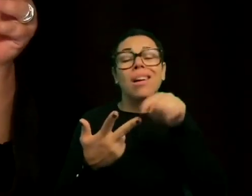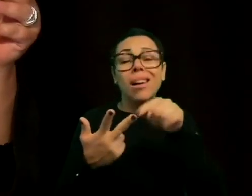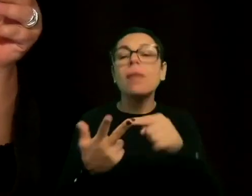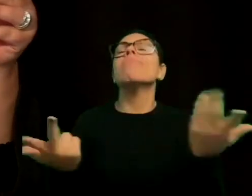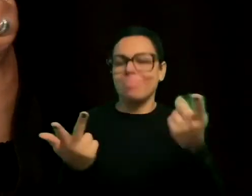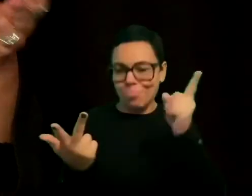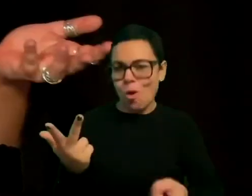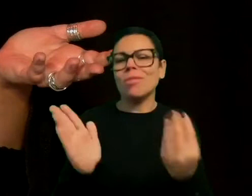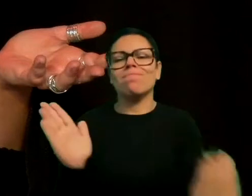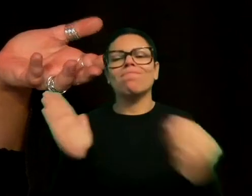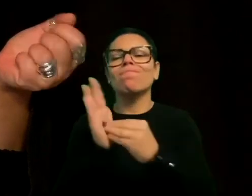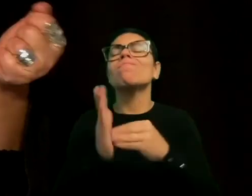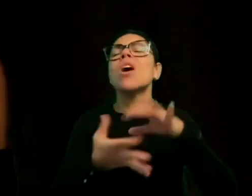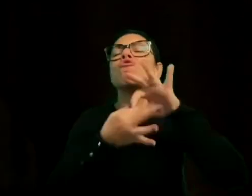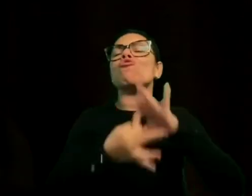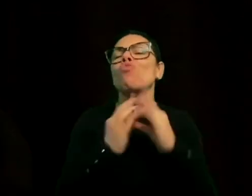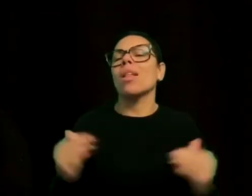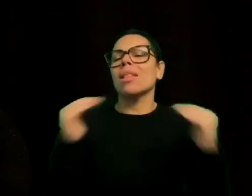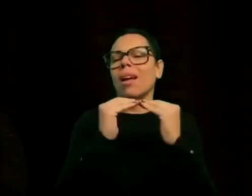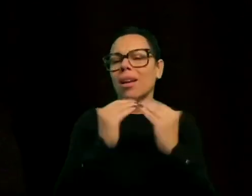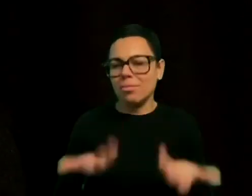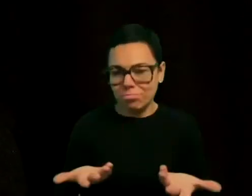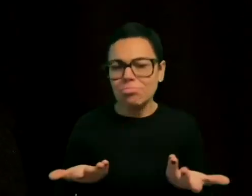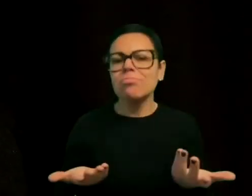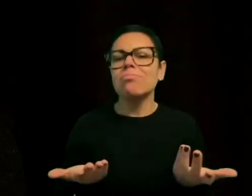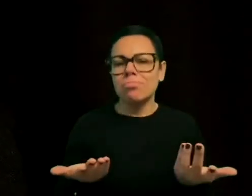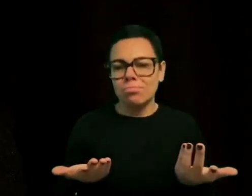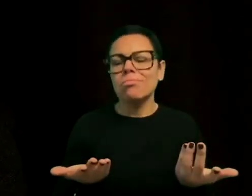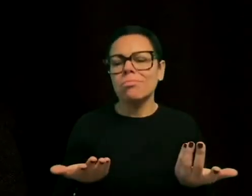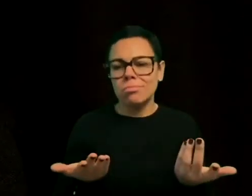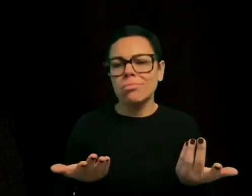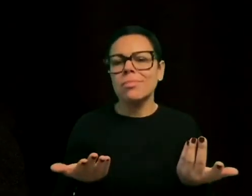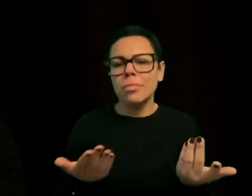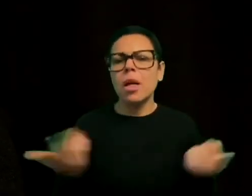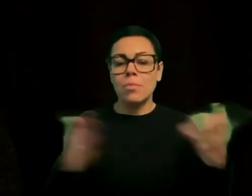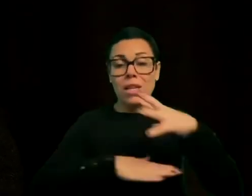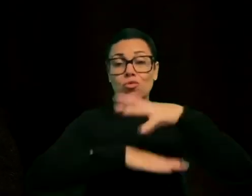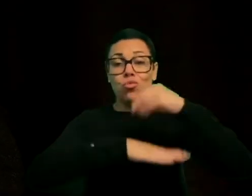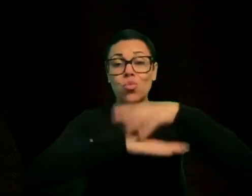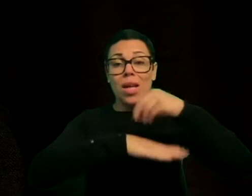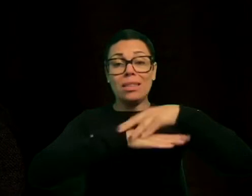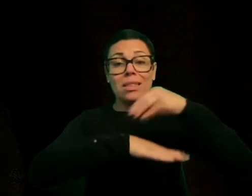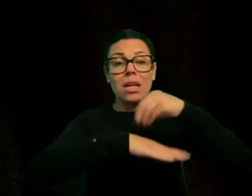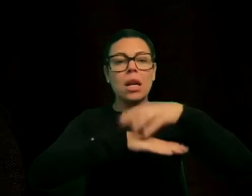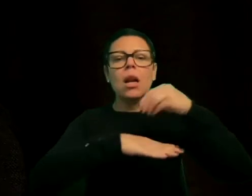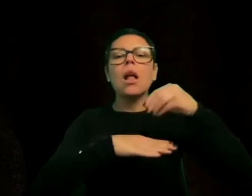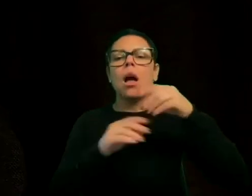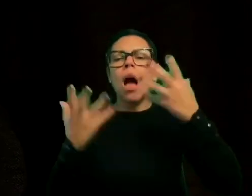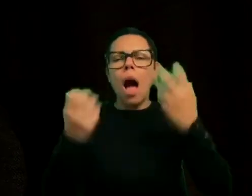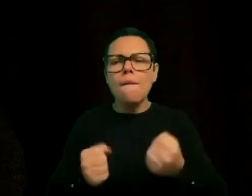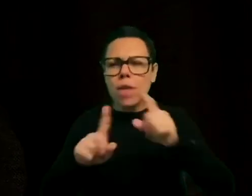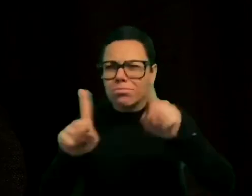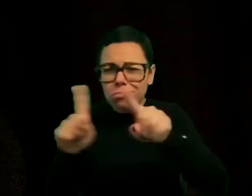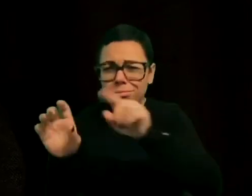very closely with the Swedish Association for Local Authorities and